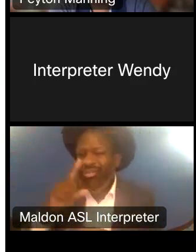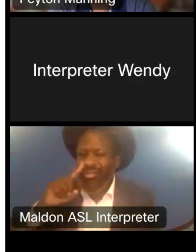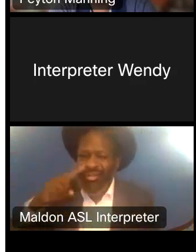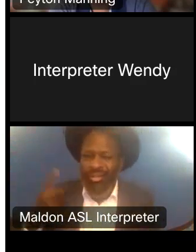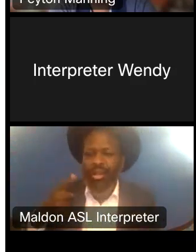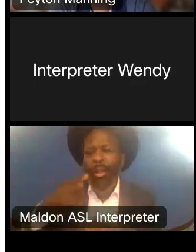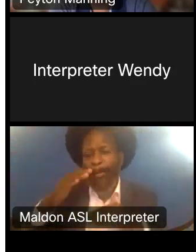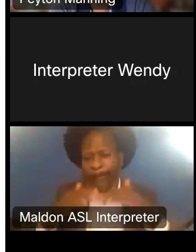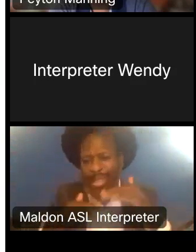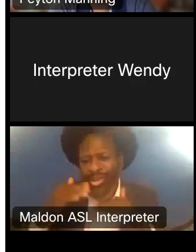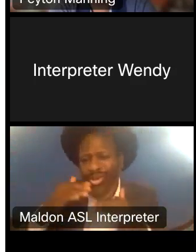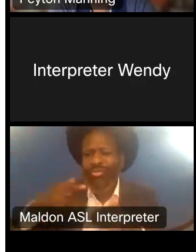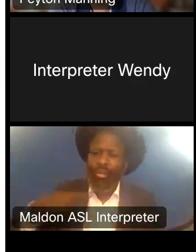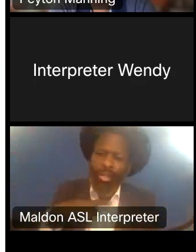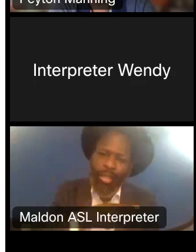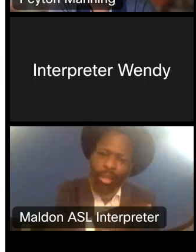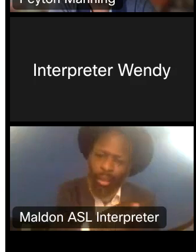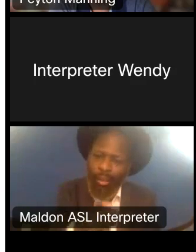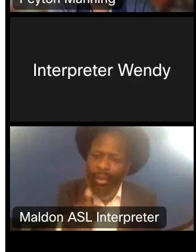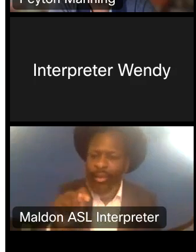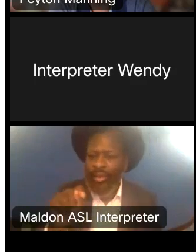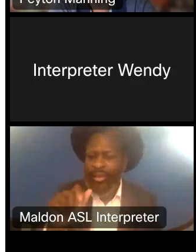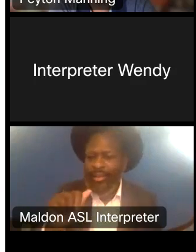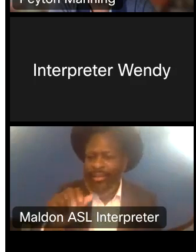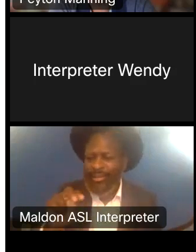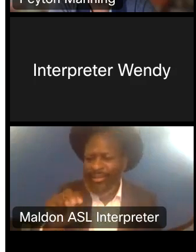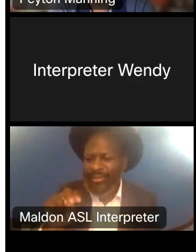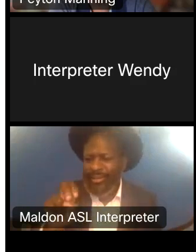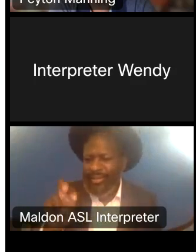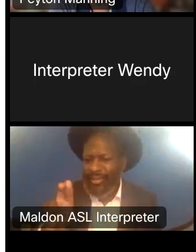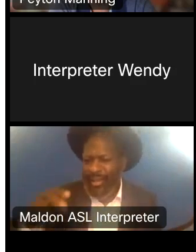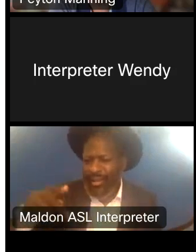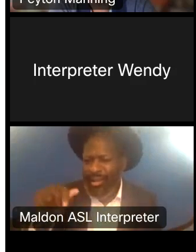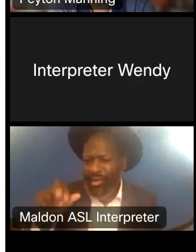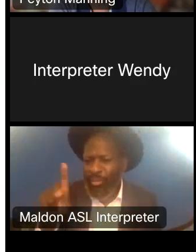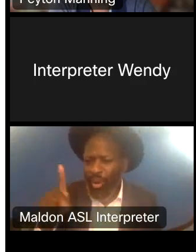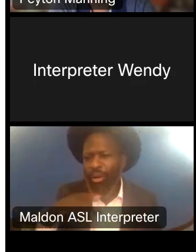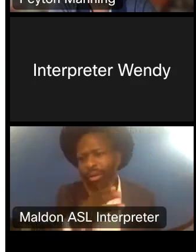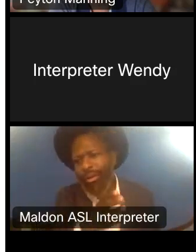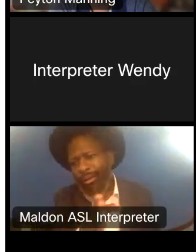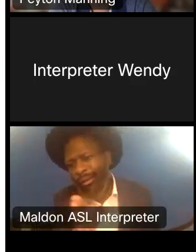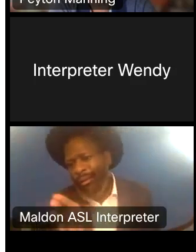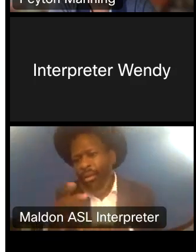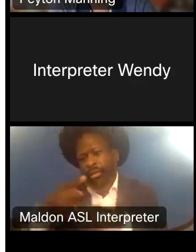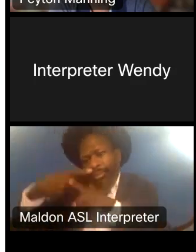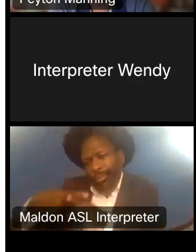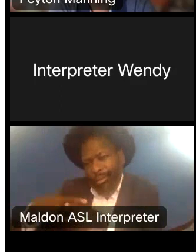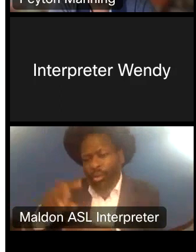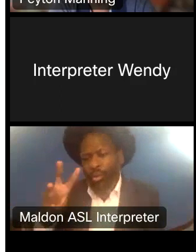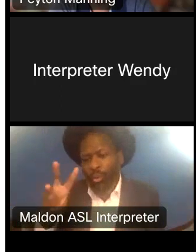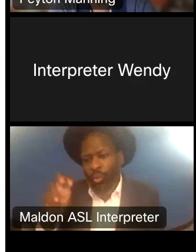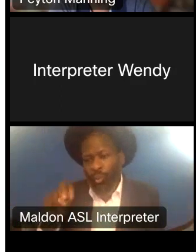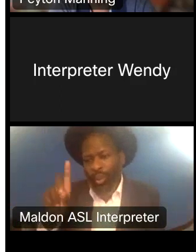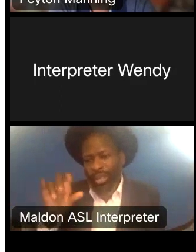Tanner Park, around down Eckington Place, through the death-defying Wendy's intersection at Florida Avenue, and then across onto the